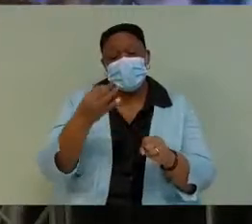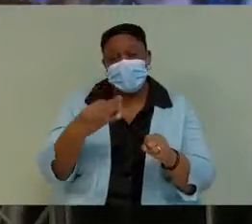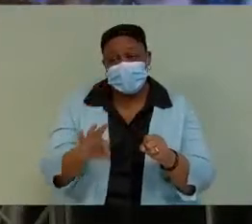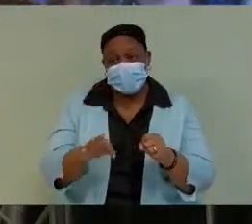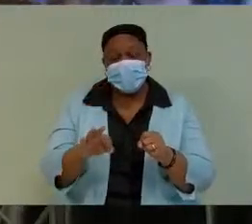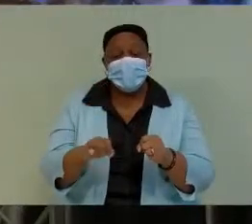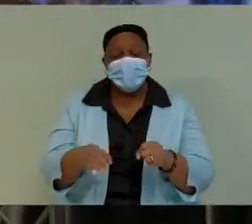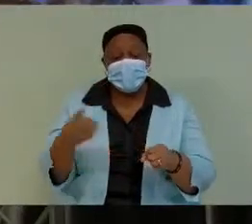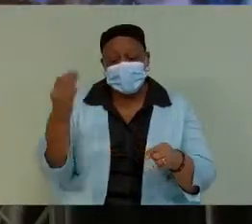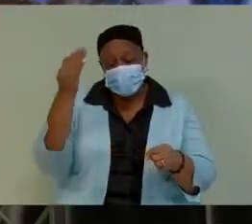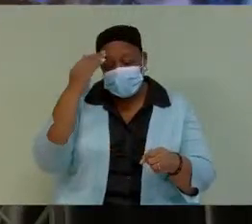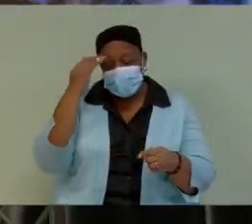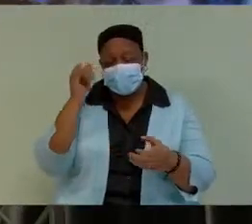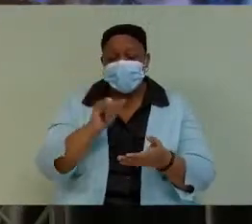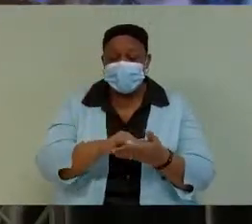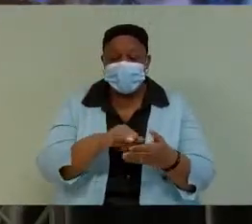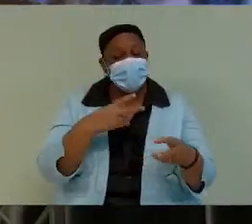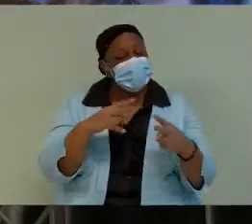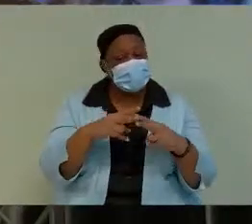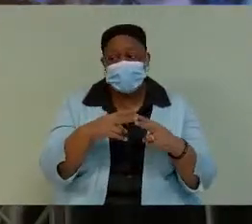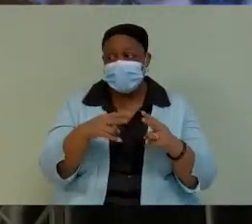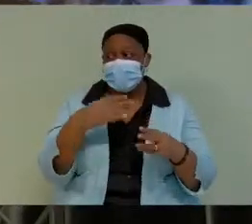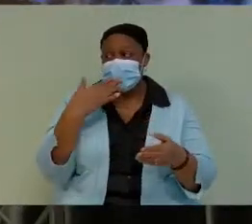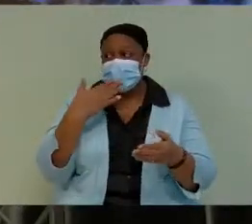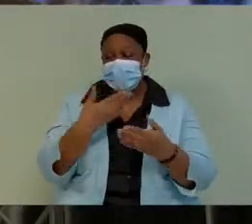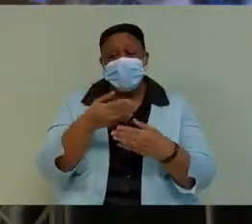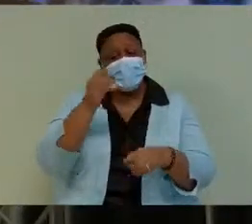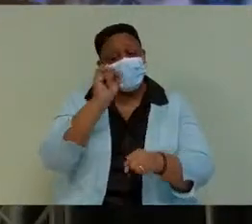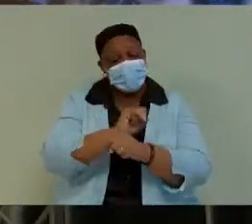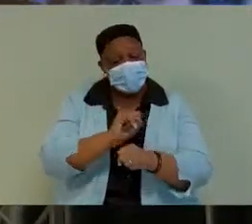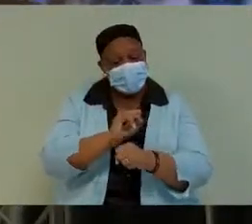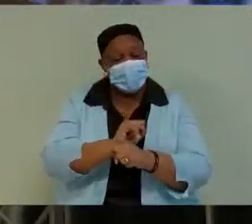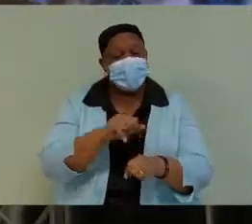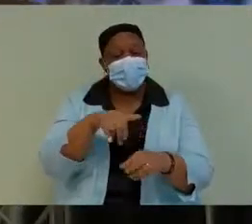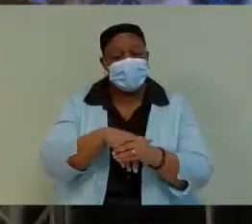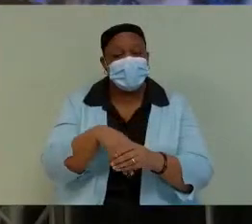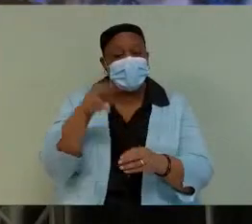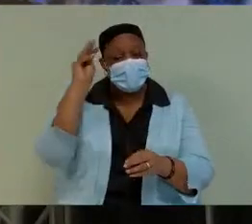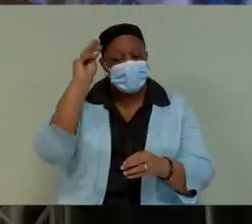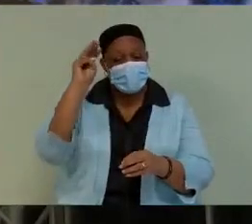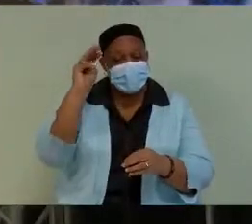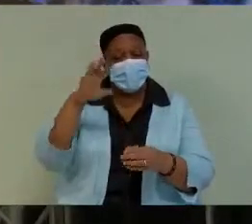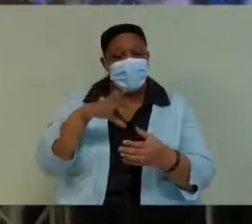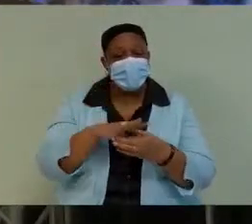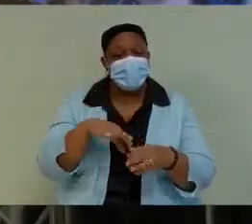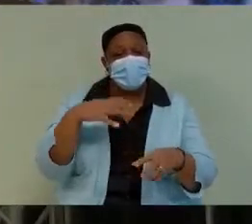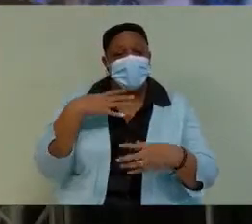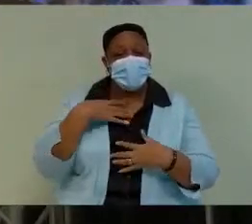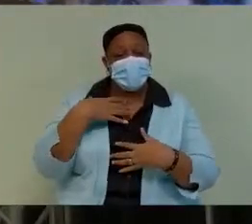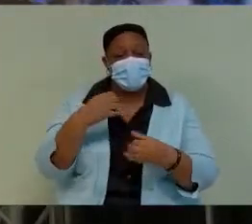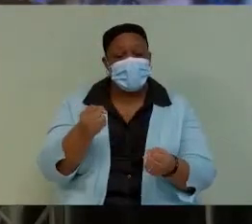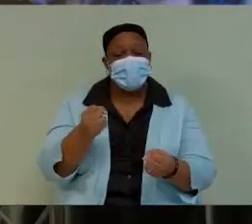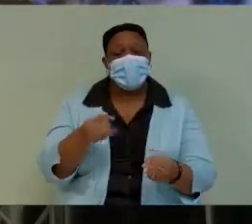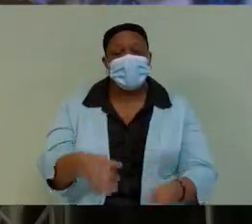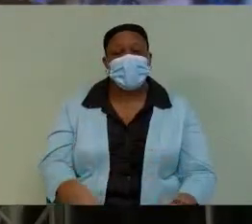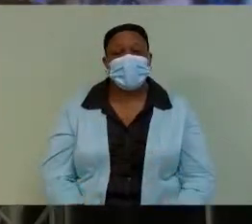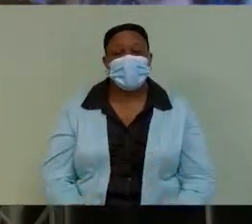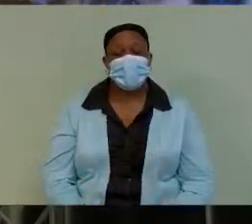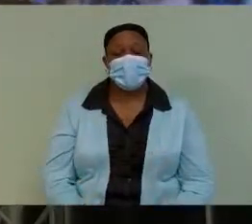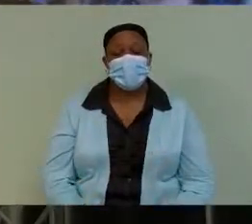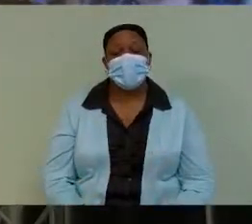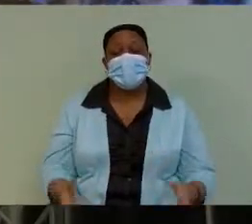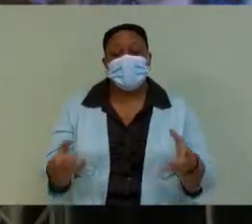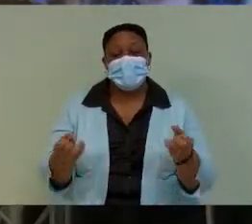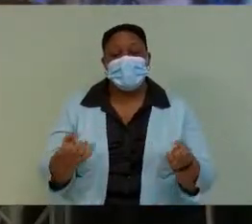good job in the Ministry of Health, and we want to give her all the support that we can. We also